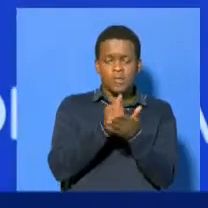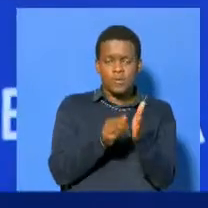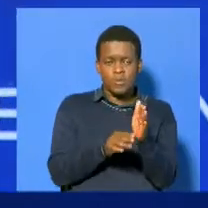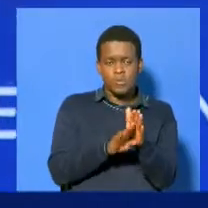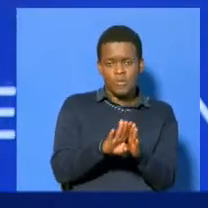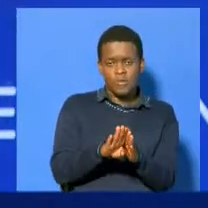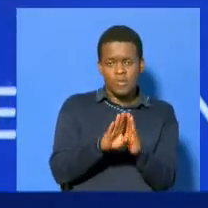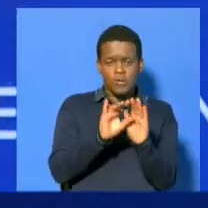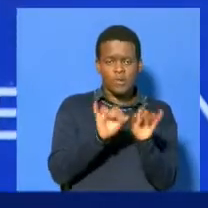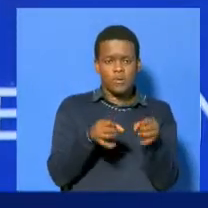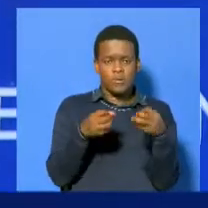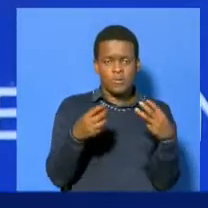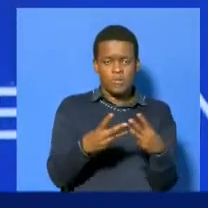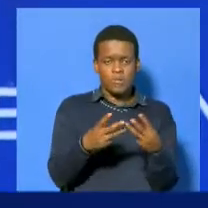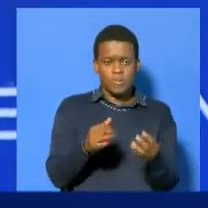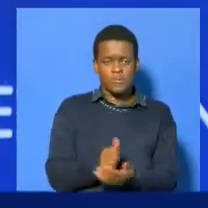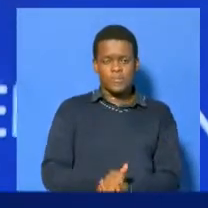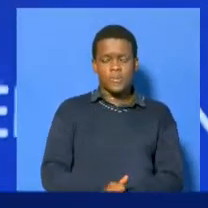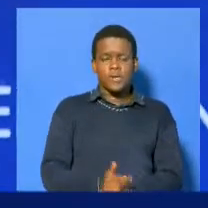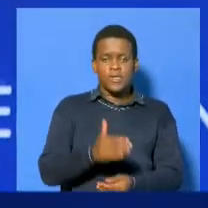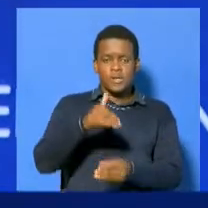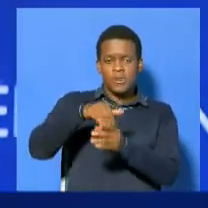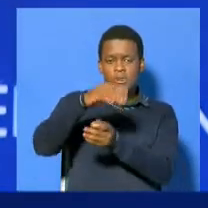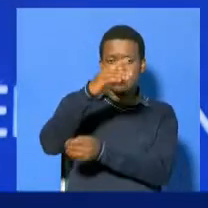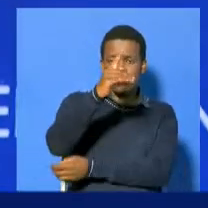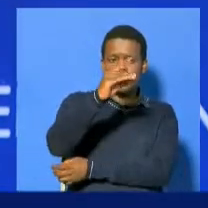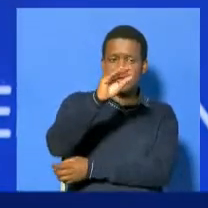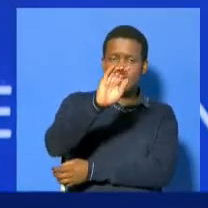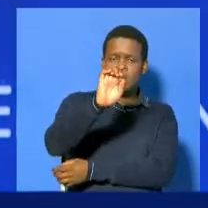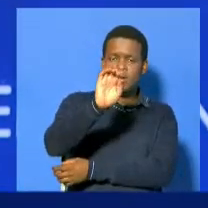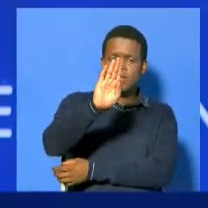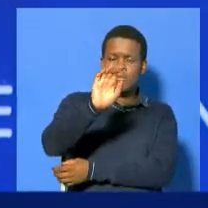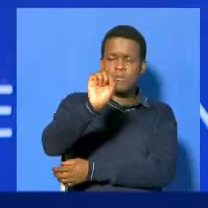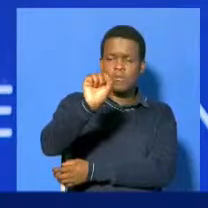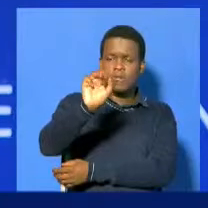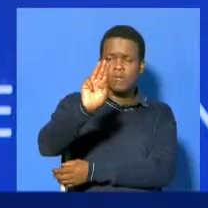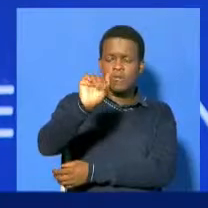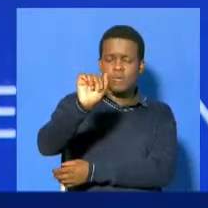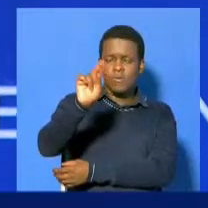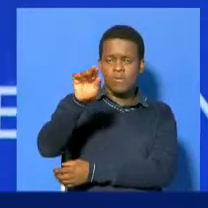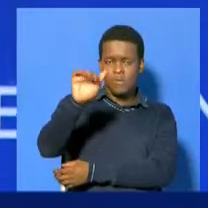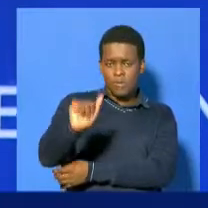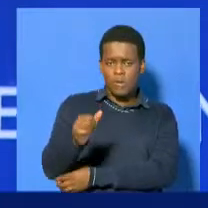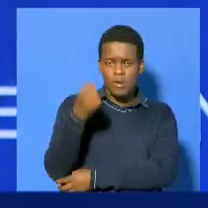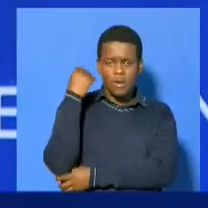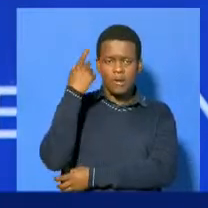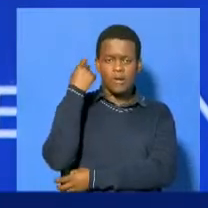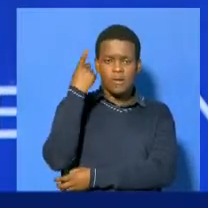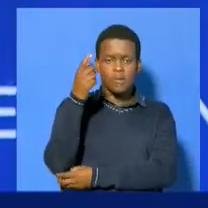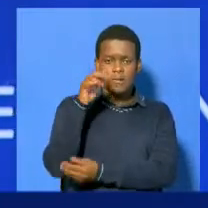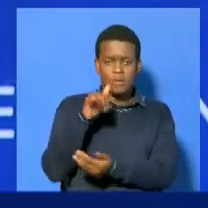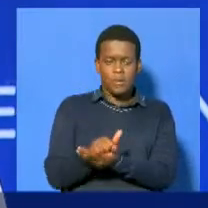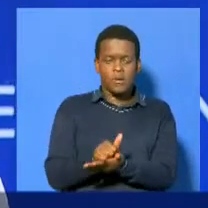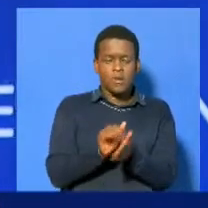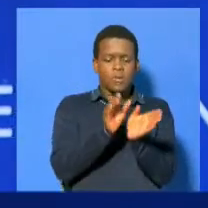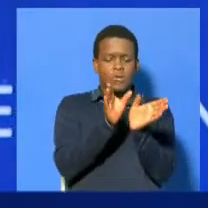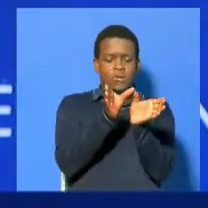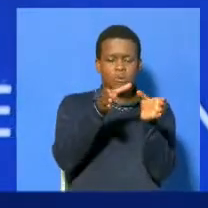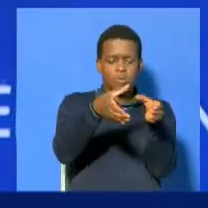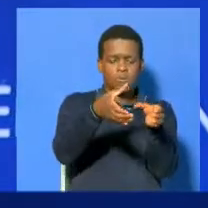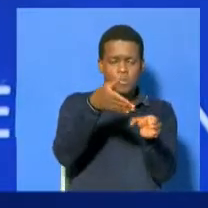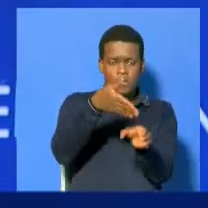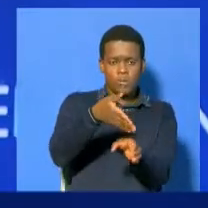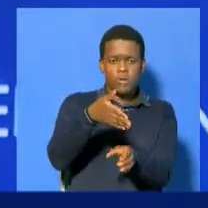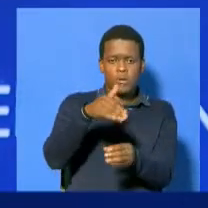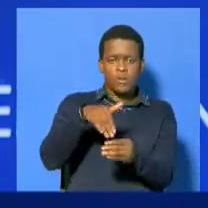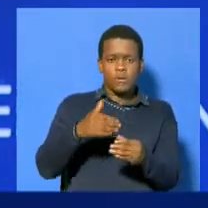At Botswana, we understand that the strength of our community and the prosperity of our nation lie in the